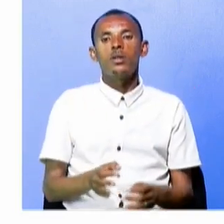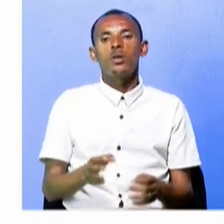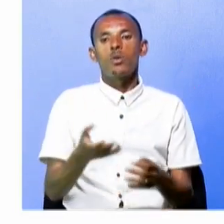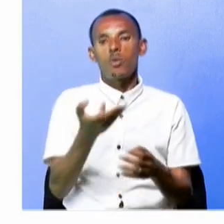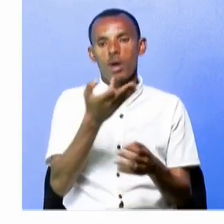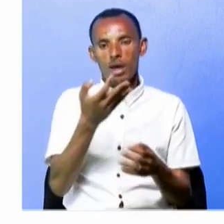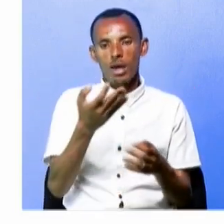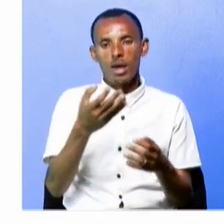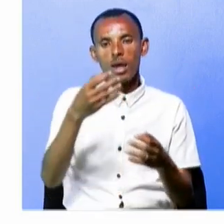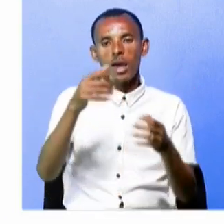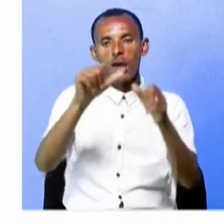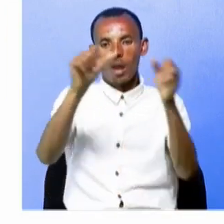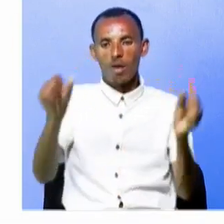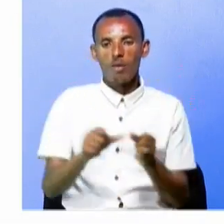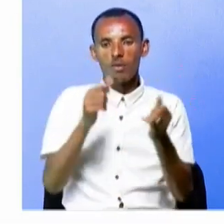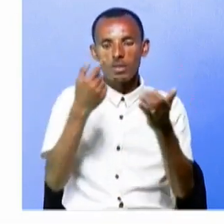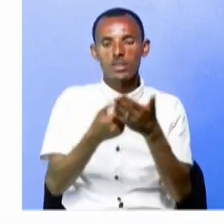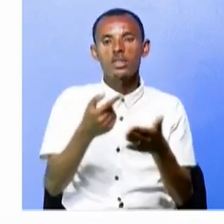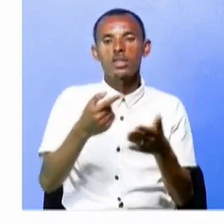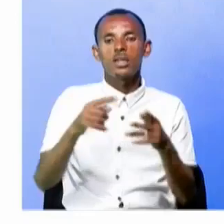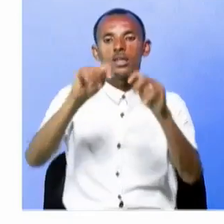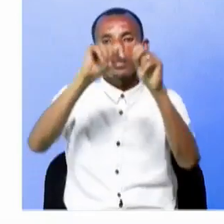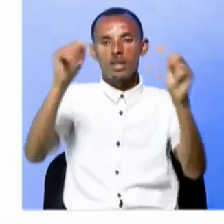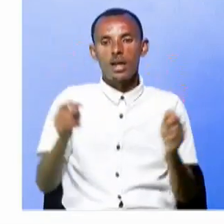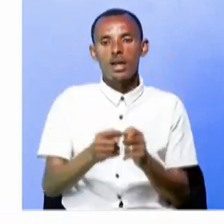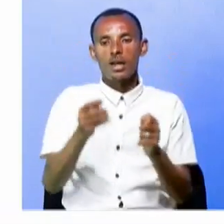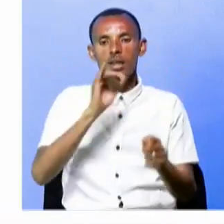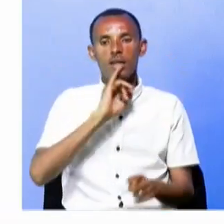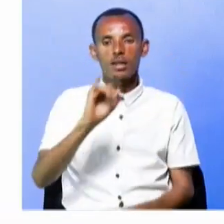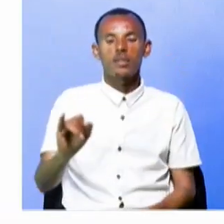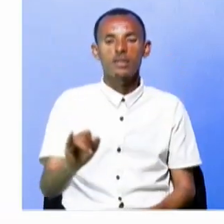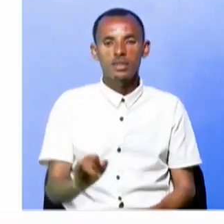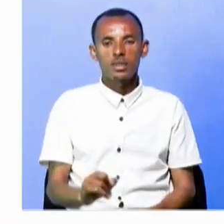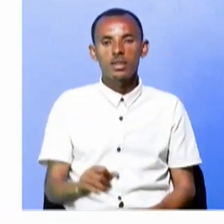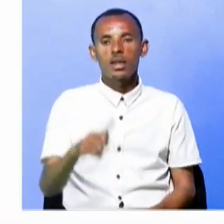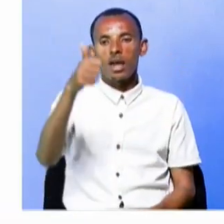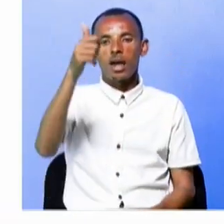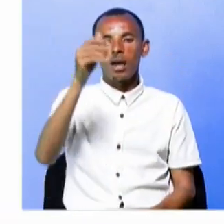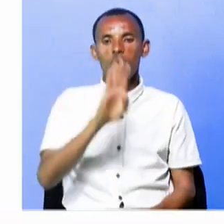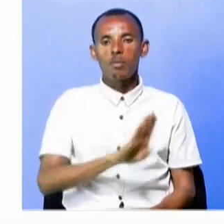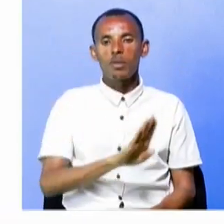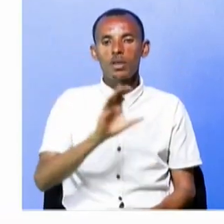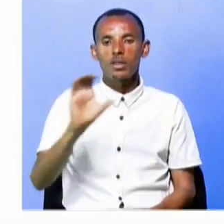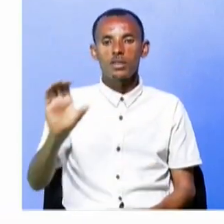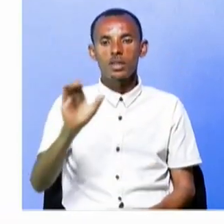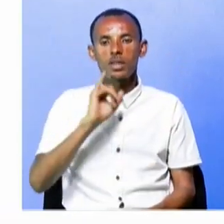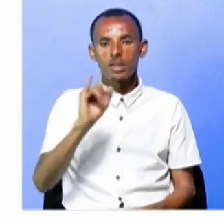where area of this triangle is, area of triangle ABC is